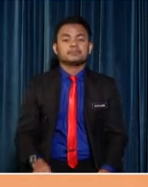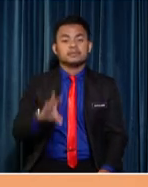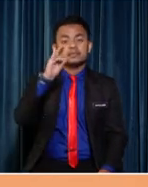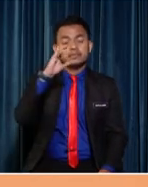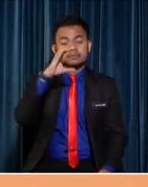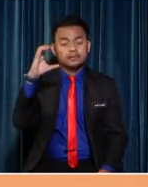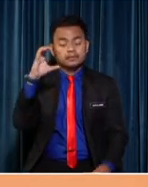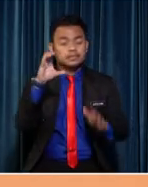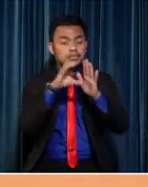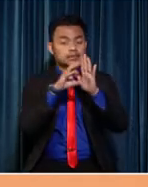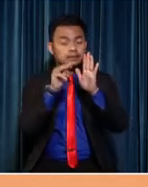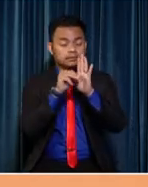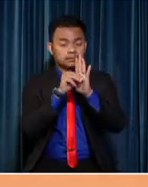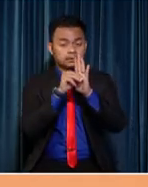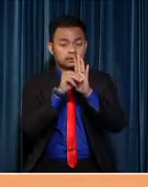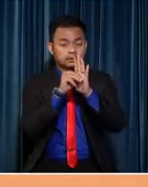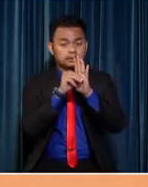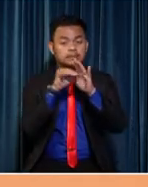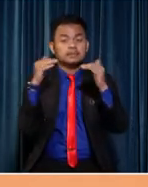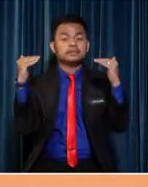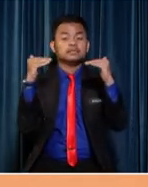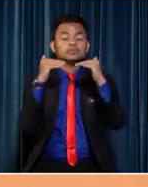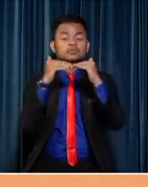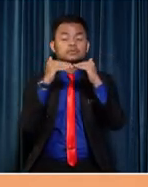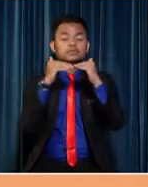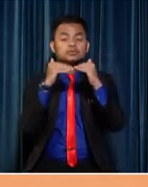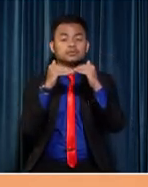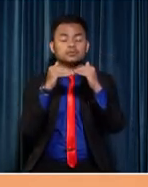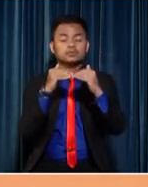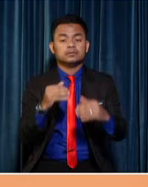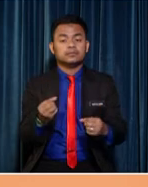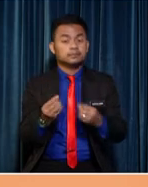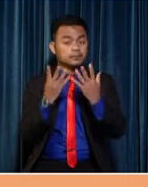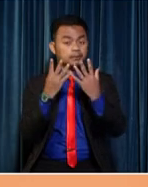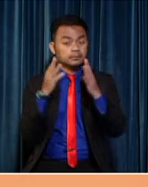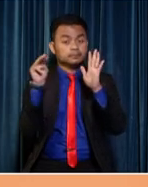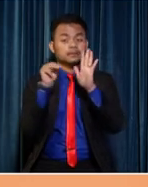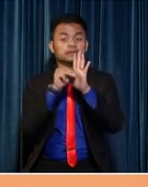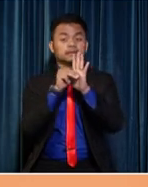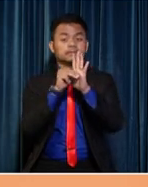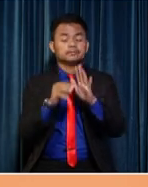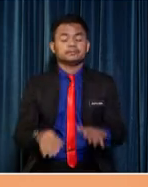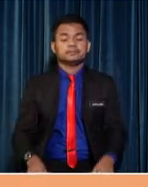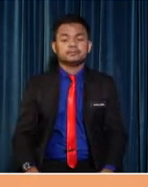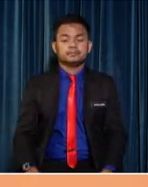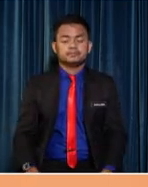700 centimeters is equal to how many meters?